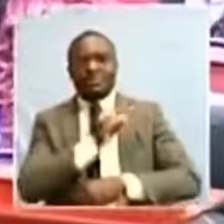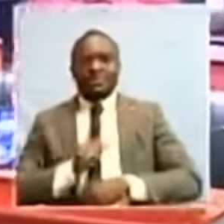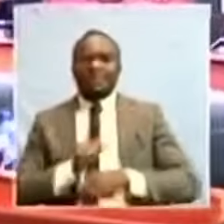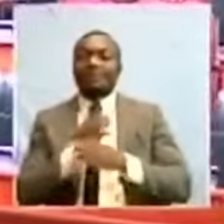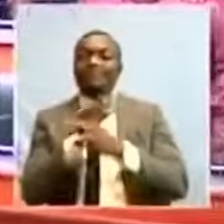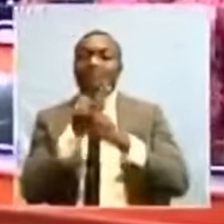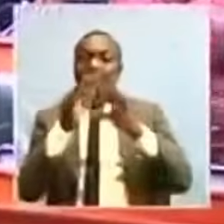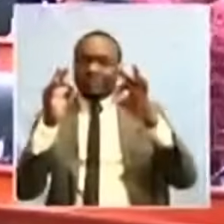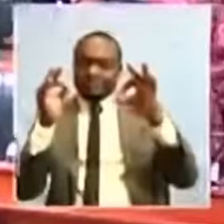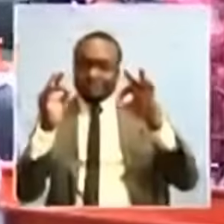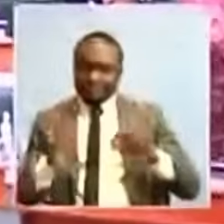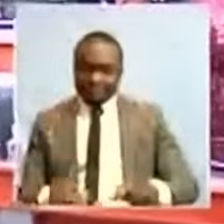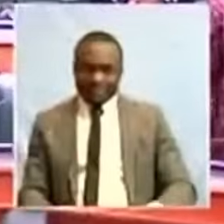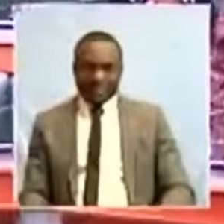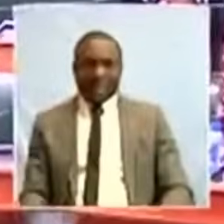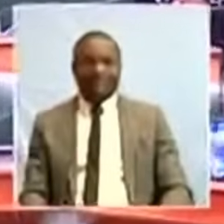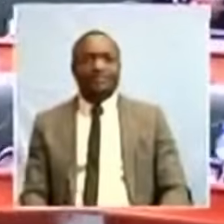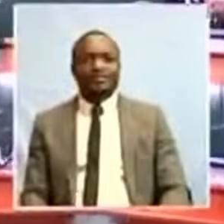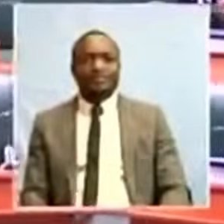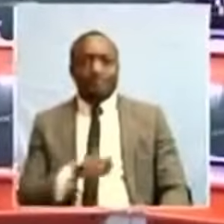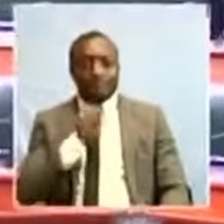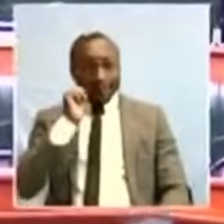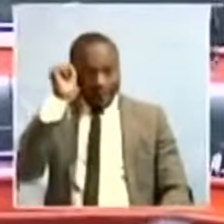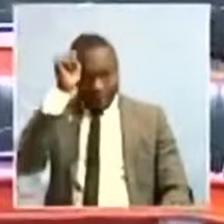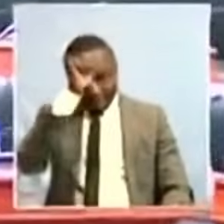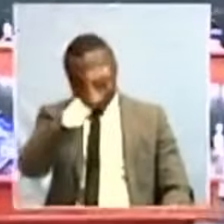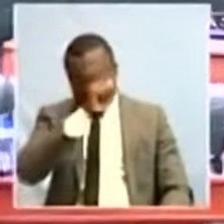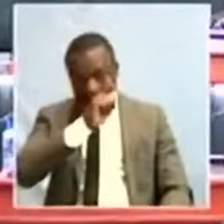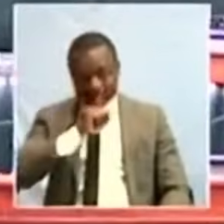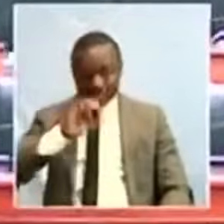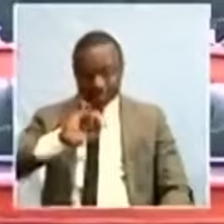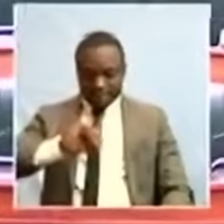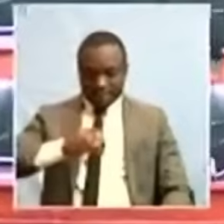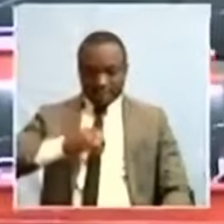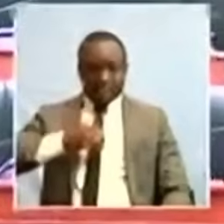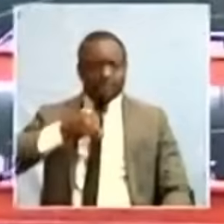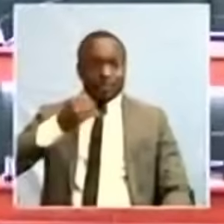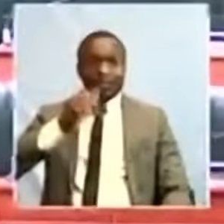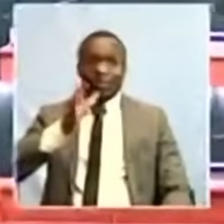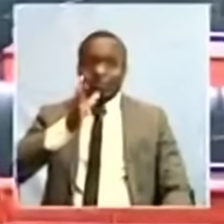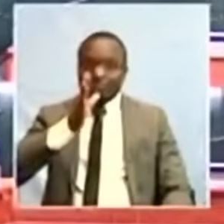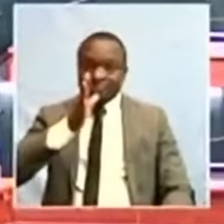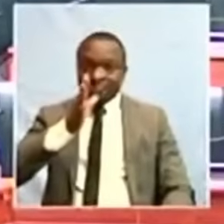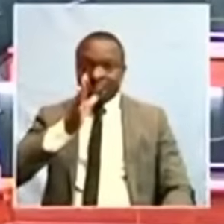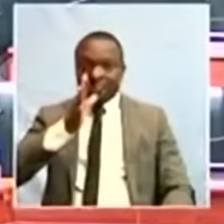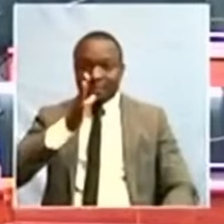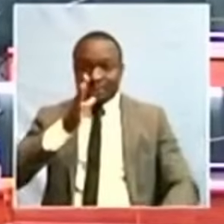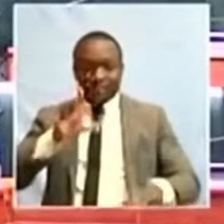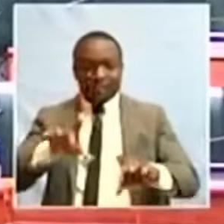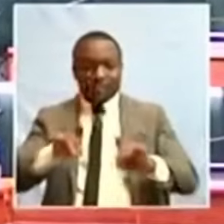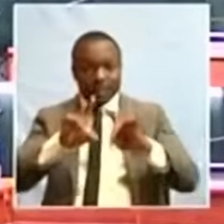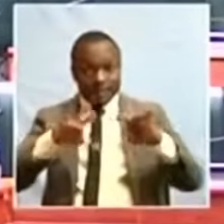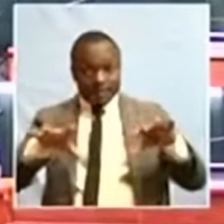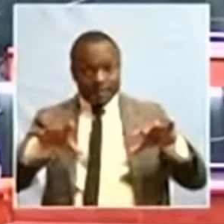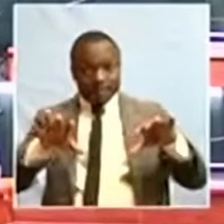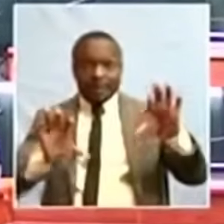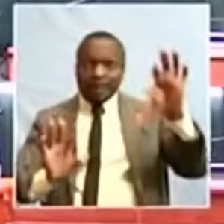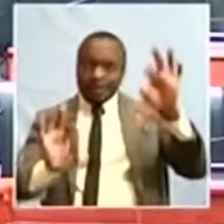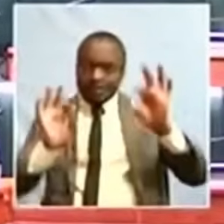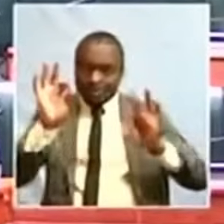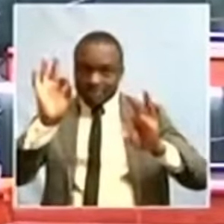strong and free. Africa is our own